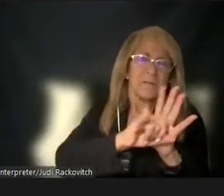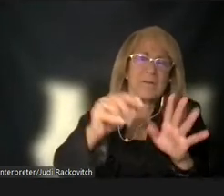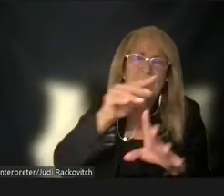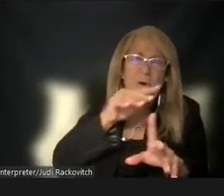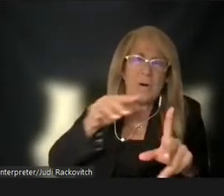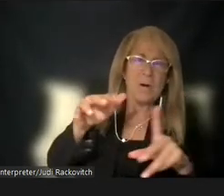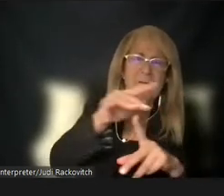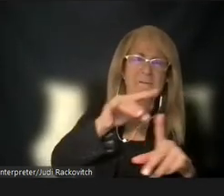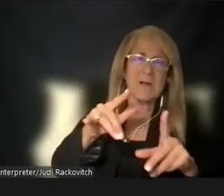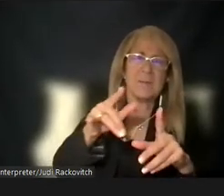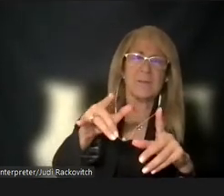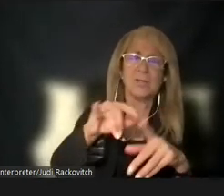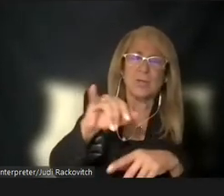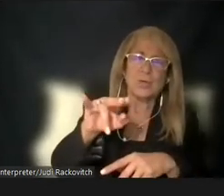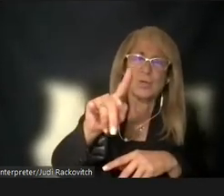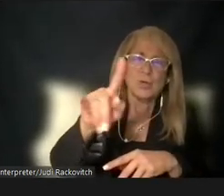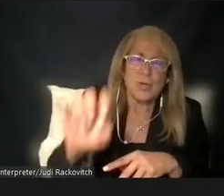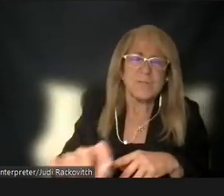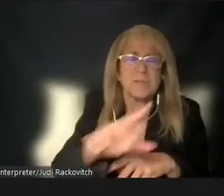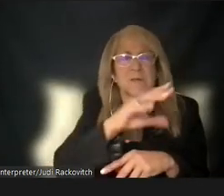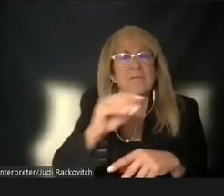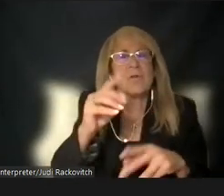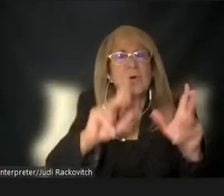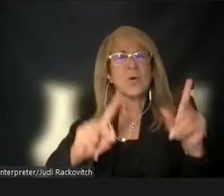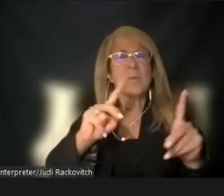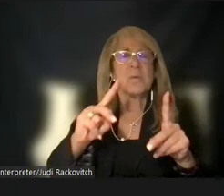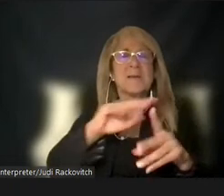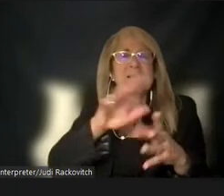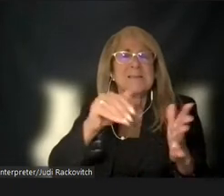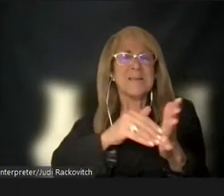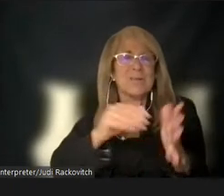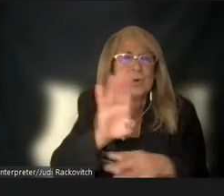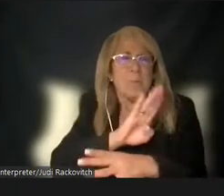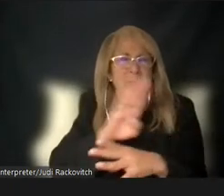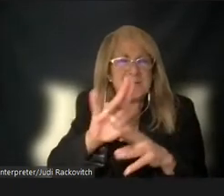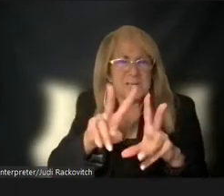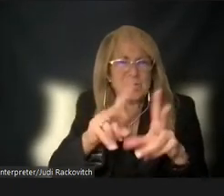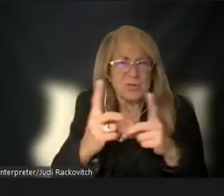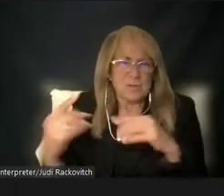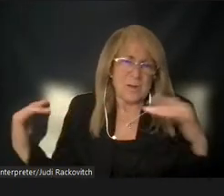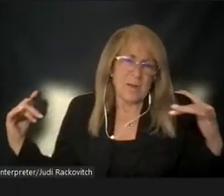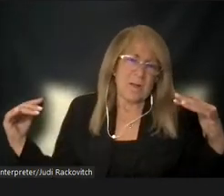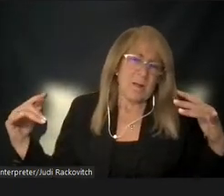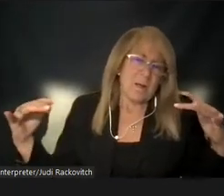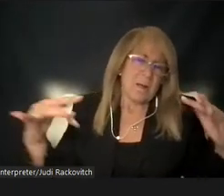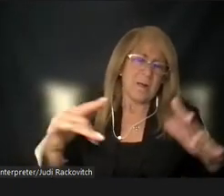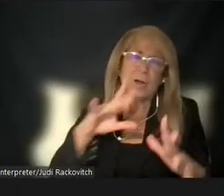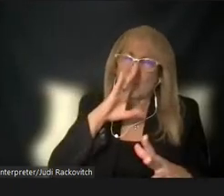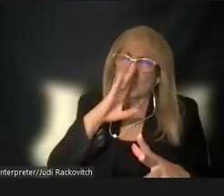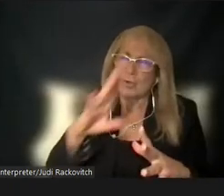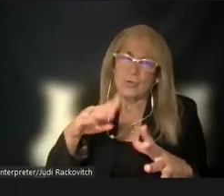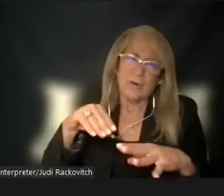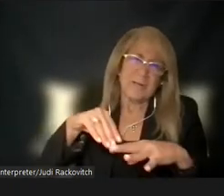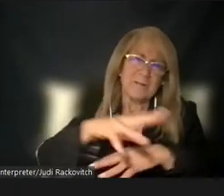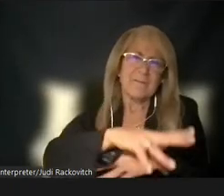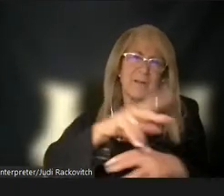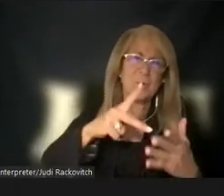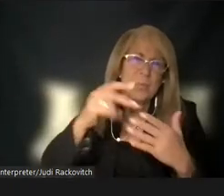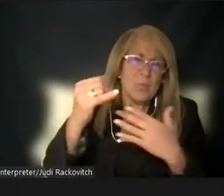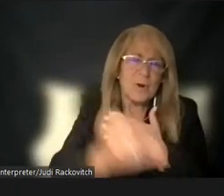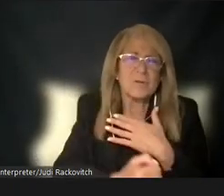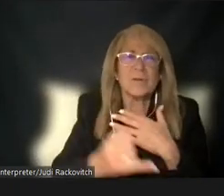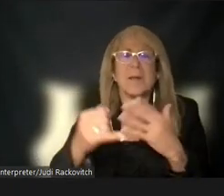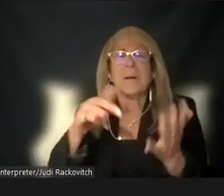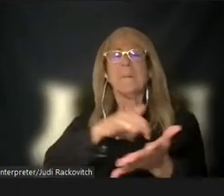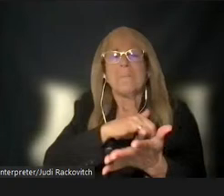tolls on low income drivers coming to the Manhattan Central Business District from throughout the region, a direct effect of the project on residents of the Manhattan Central Business District